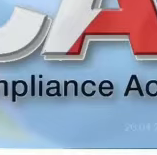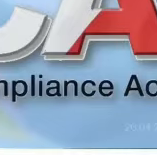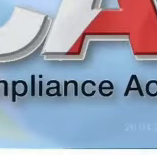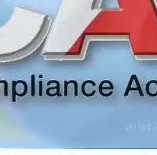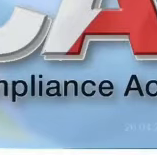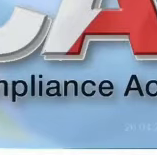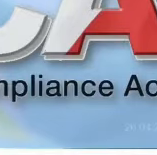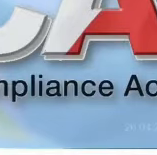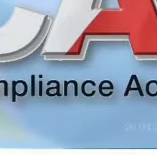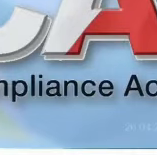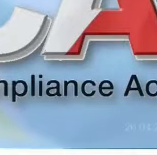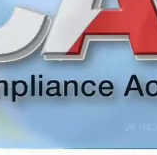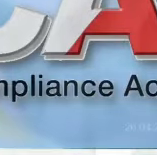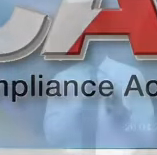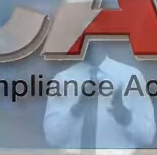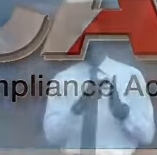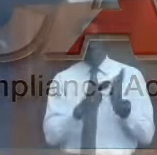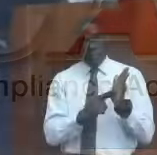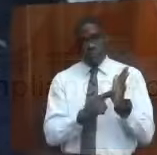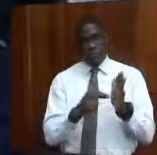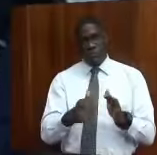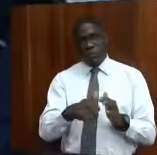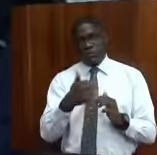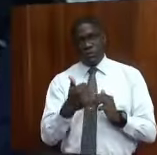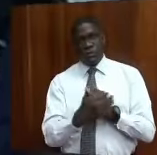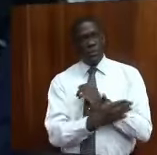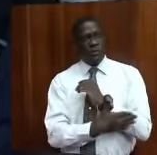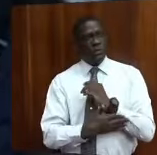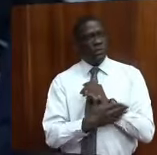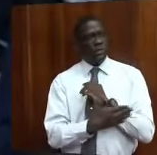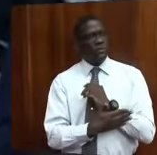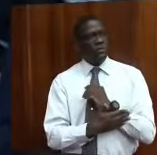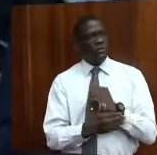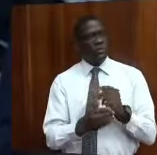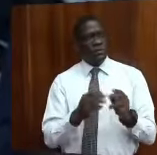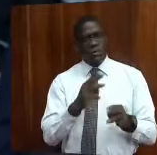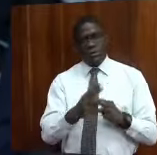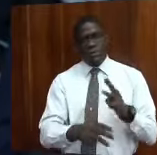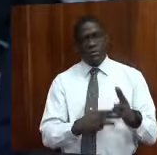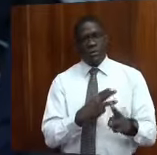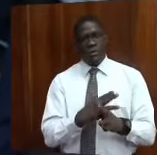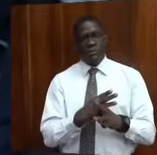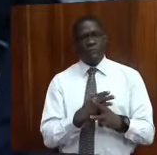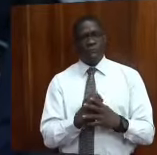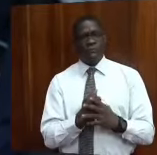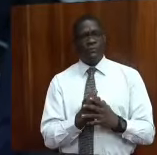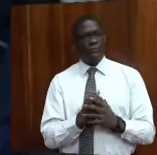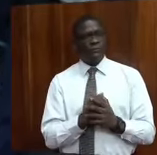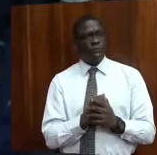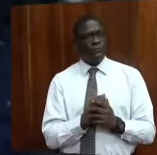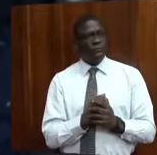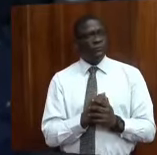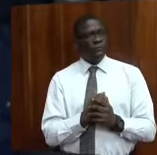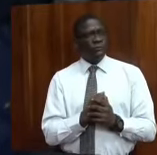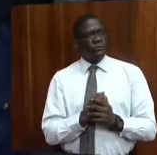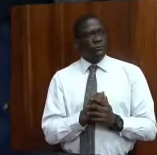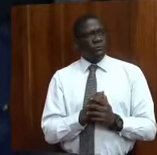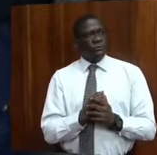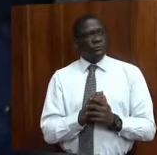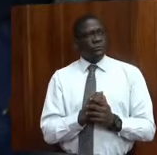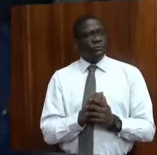Account Tax Compliance Act factor, the Automatic Exchange of Financial Information Act, and the Organization of Economic Cooperation and